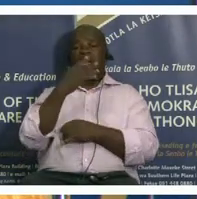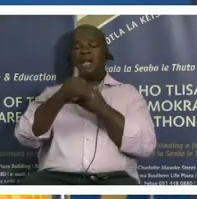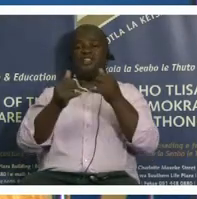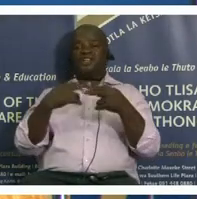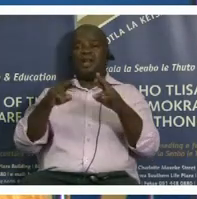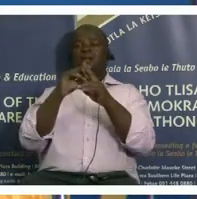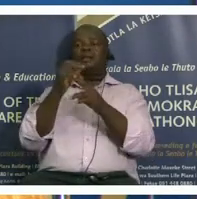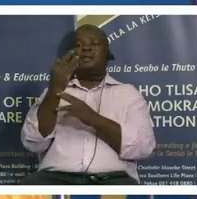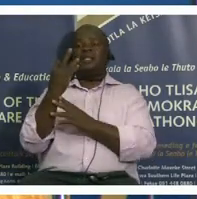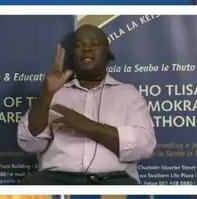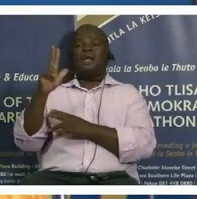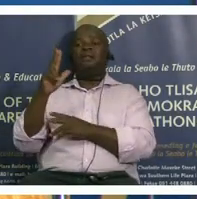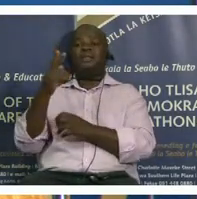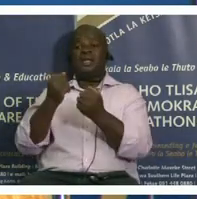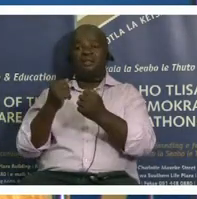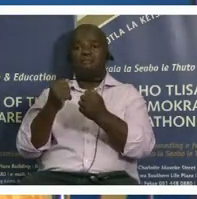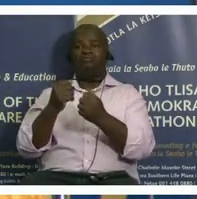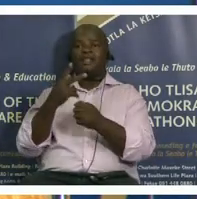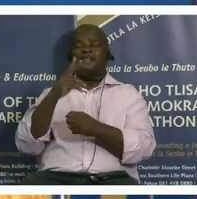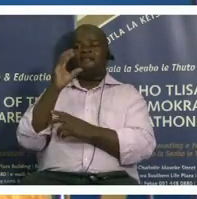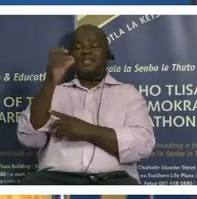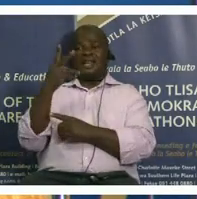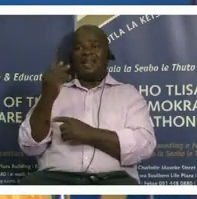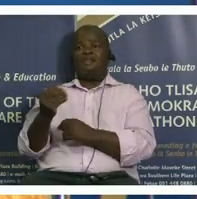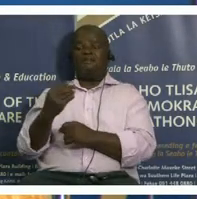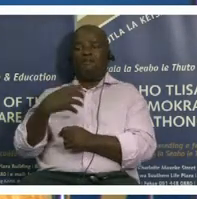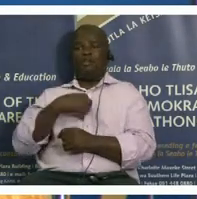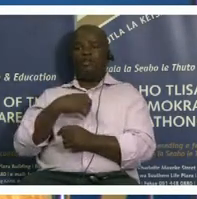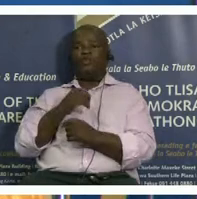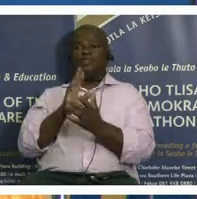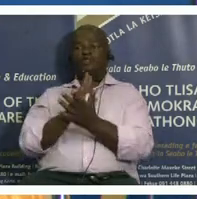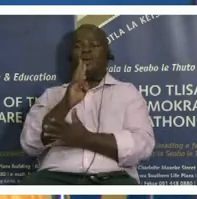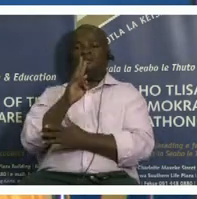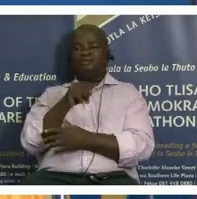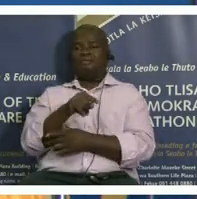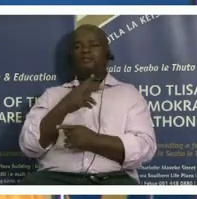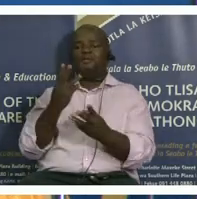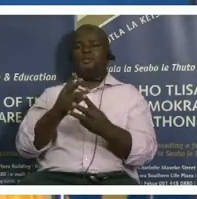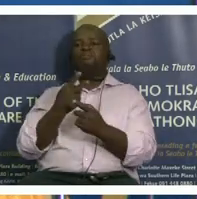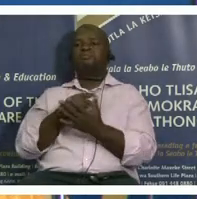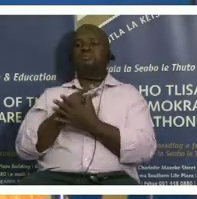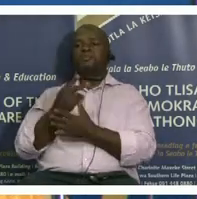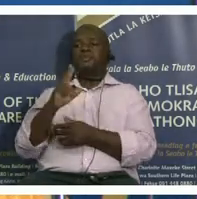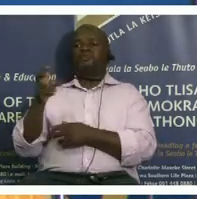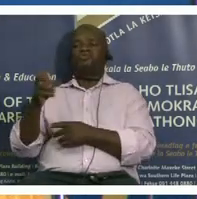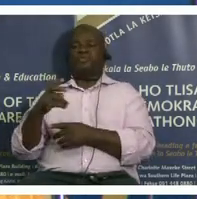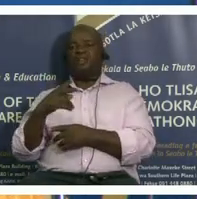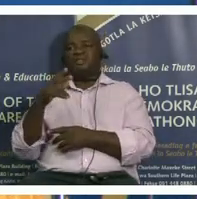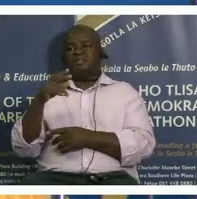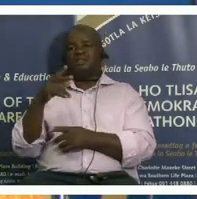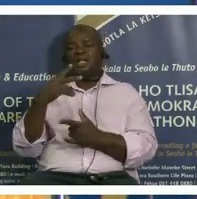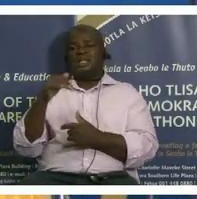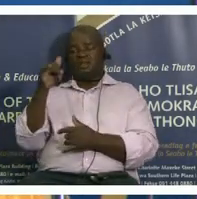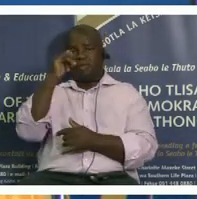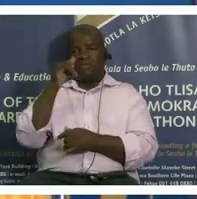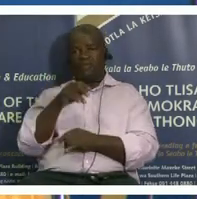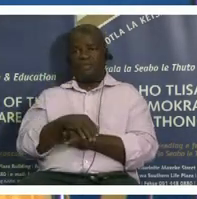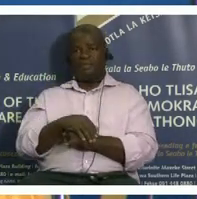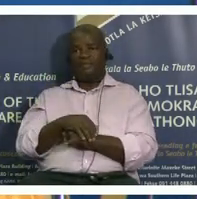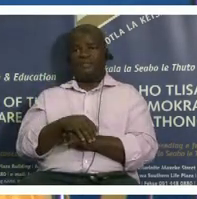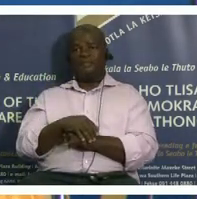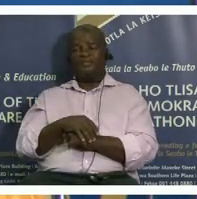38 national number of cases reported in respect of stock theft and incidents on farms.